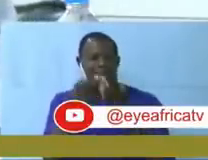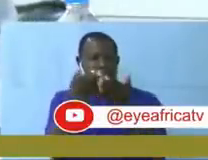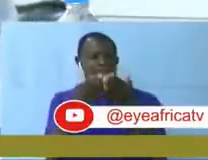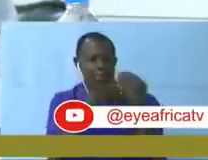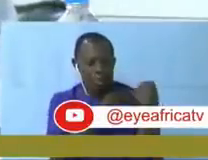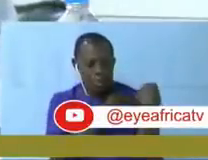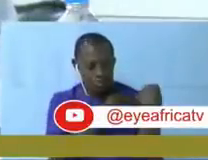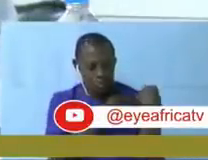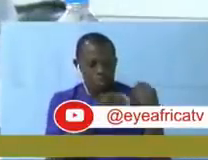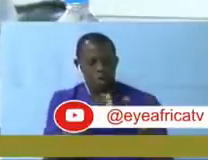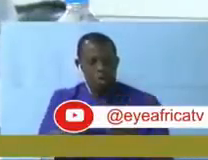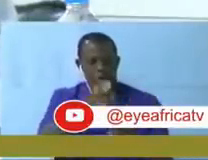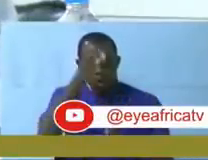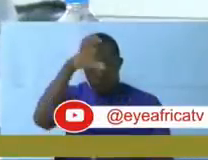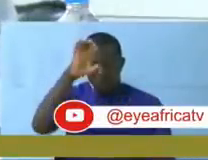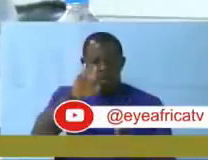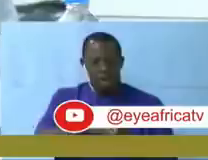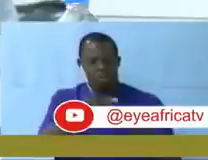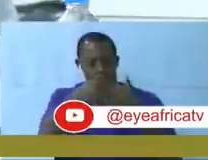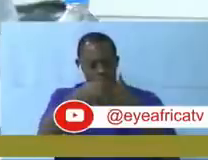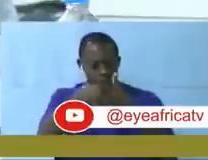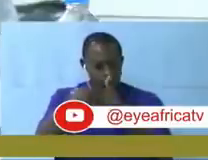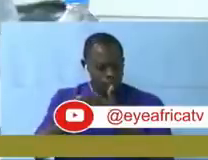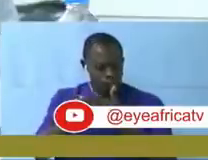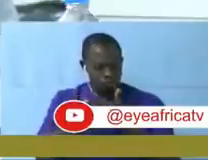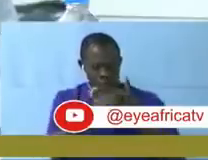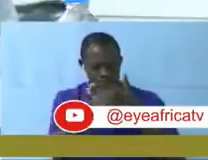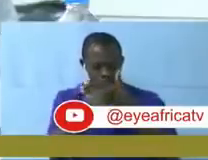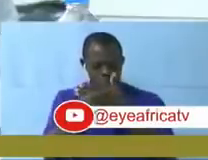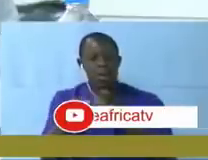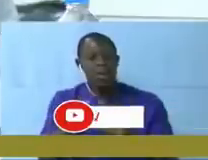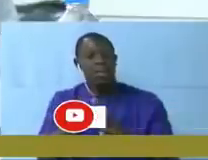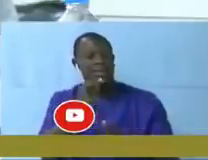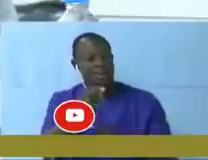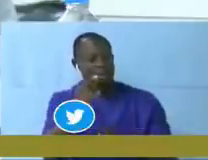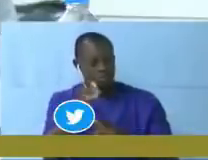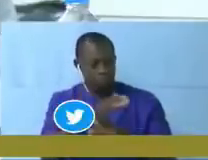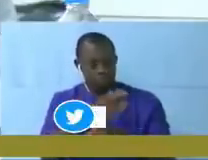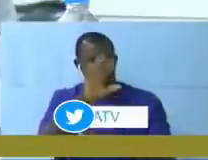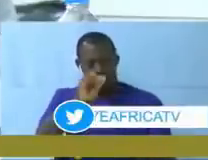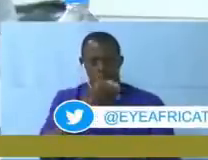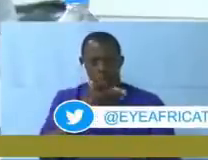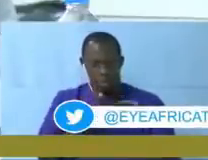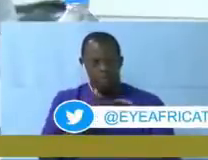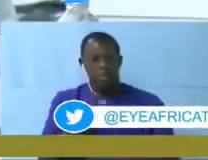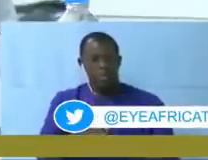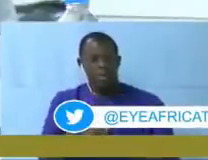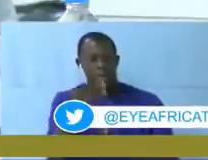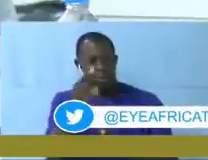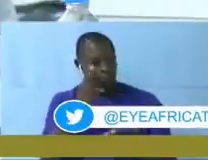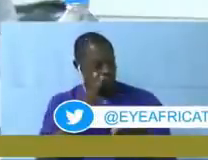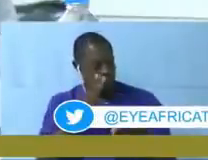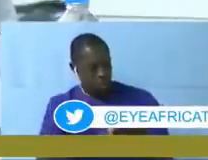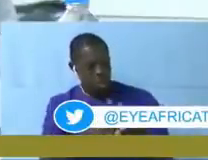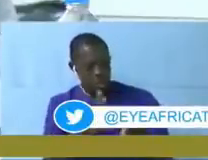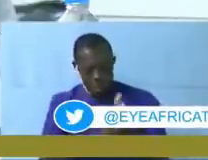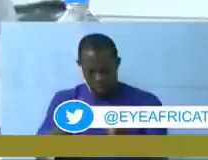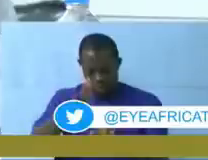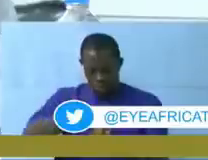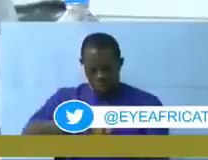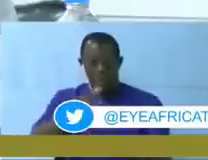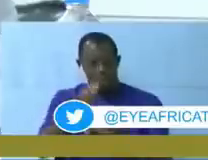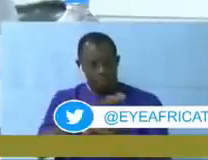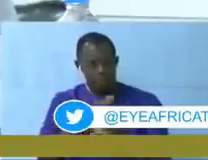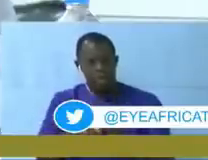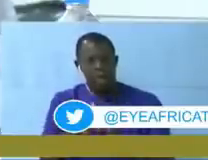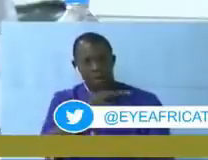and that was done. If you look at their report, you would see they went around the country.